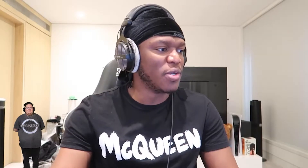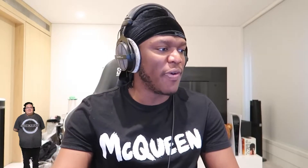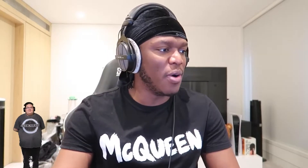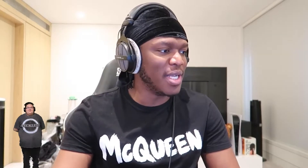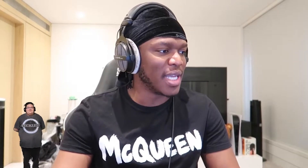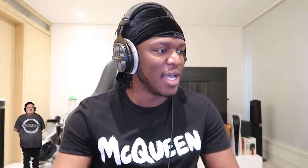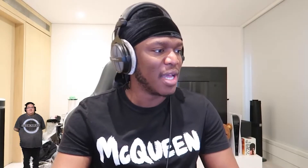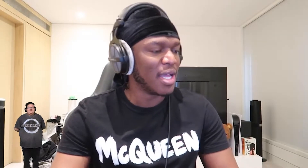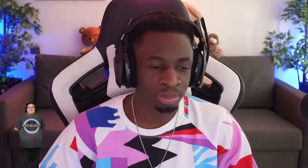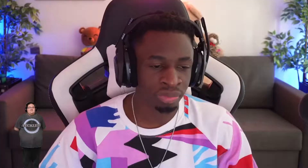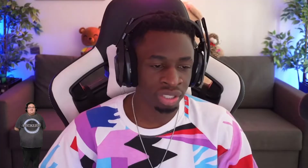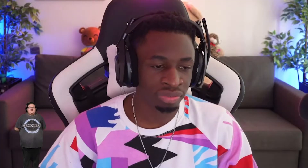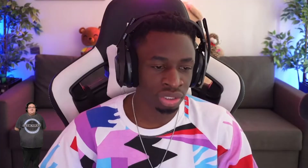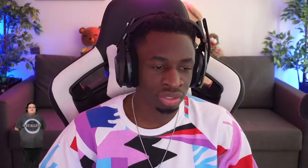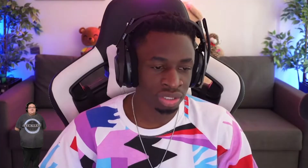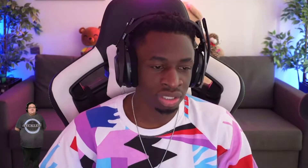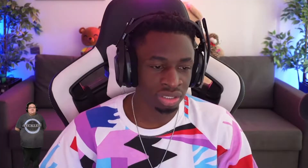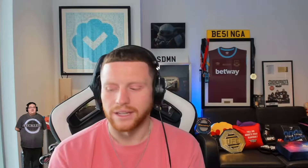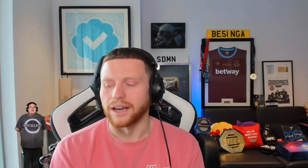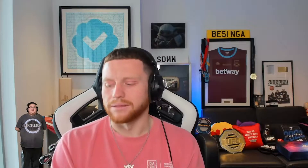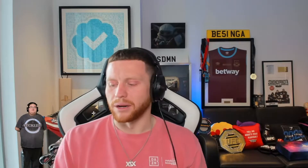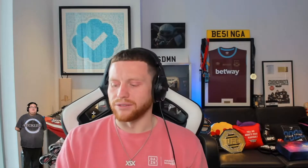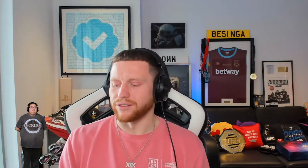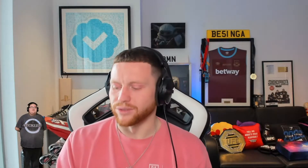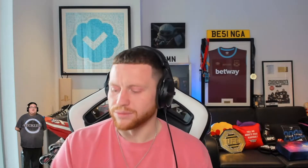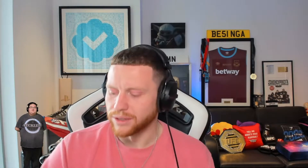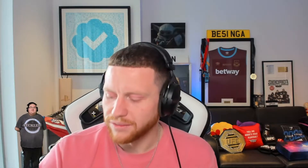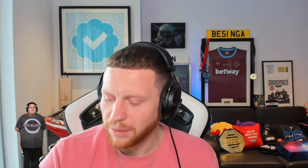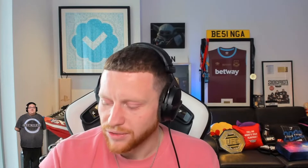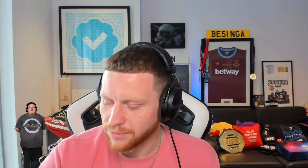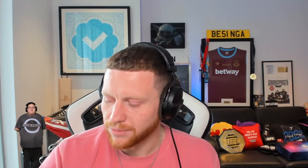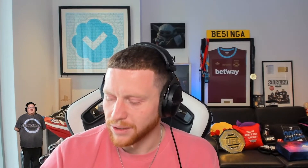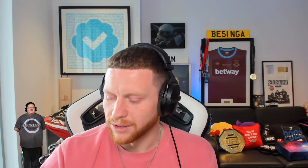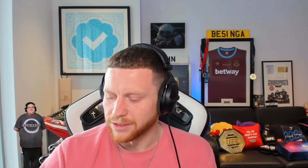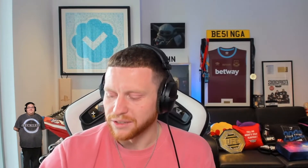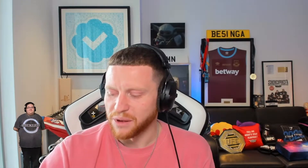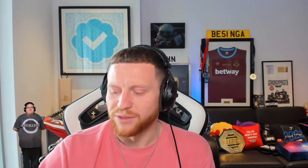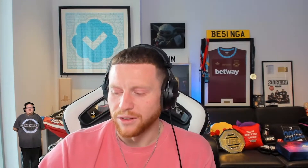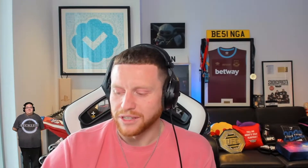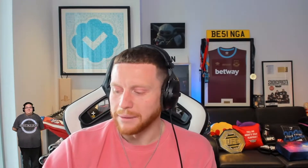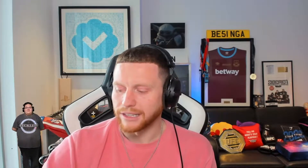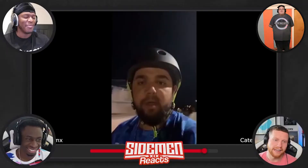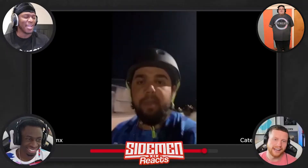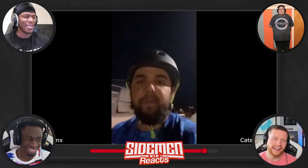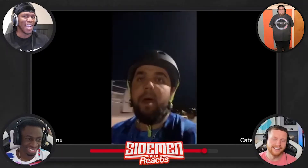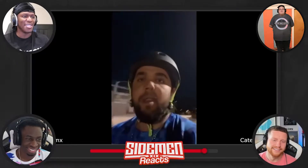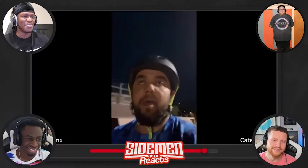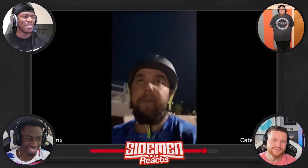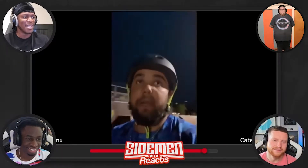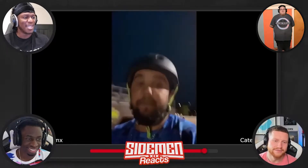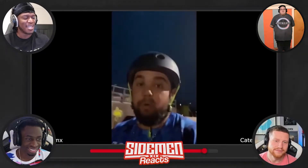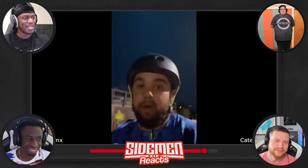Wait, so whose fault is it? Both of their faults for not looking. Yeah. Both of their faults, bro. They both got wing mirrors. They're both doing the same action.